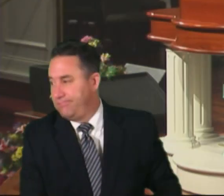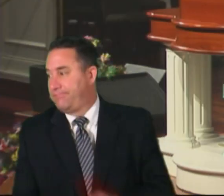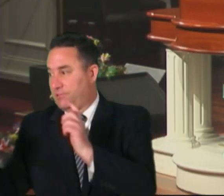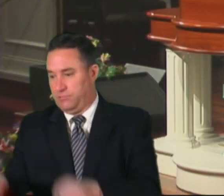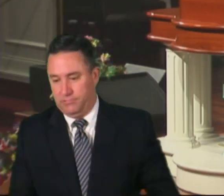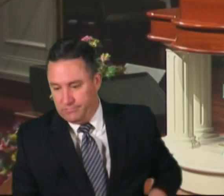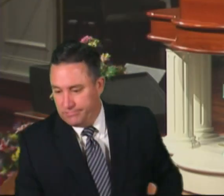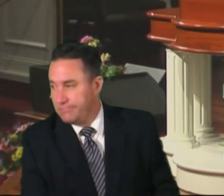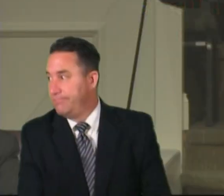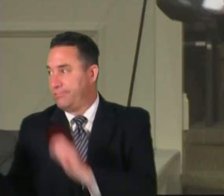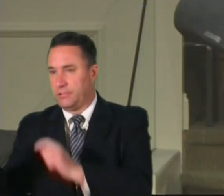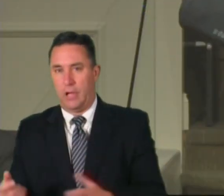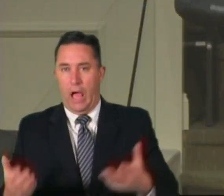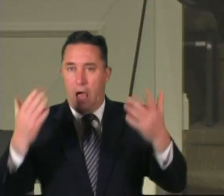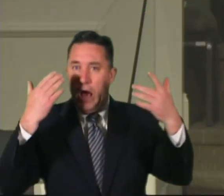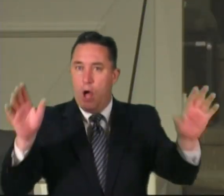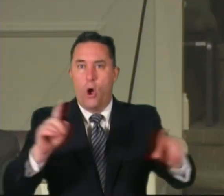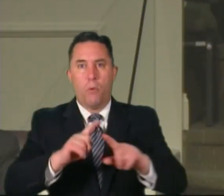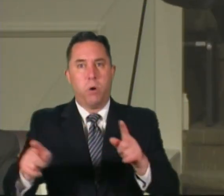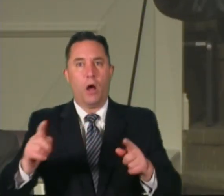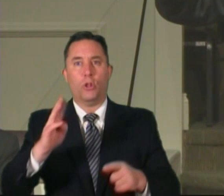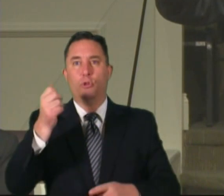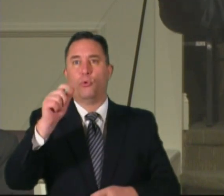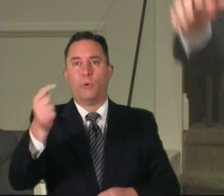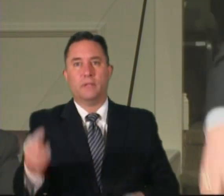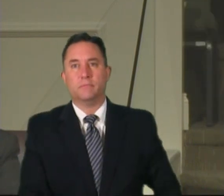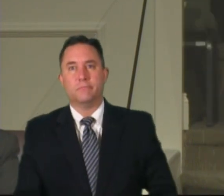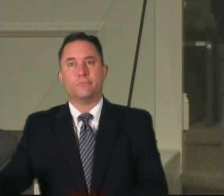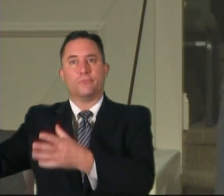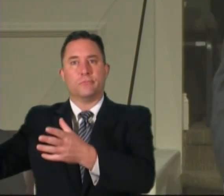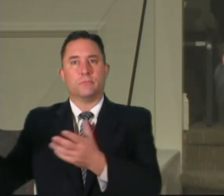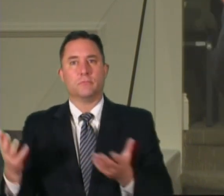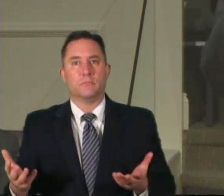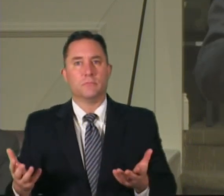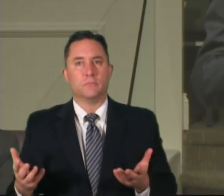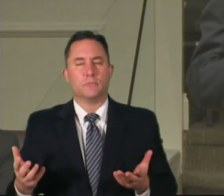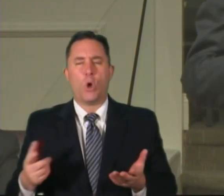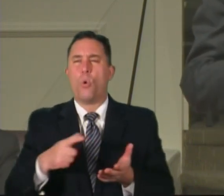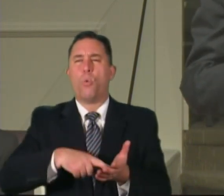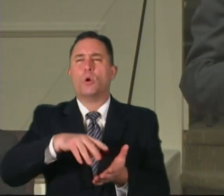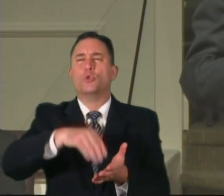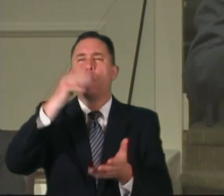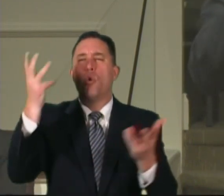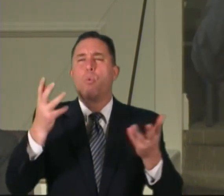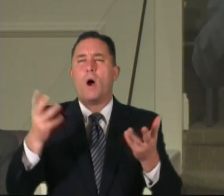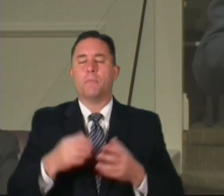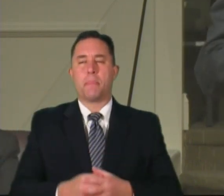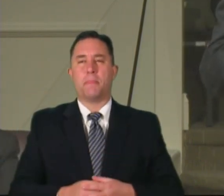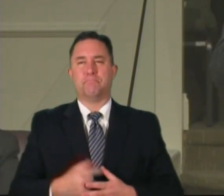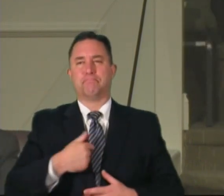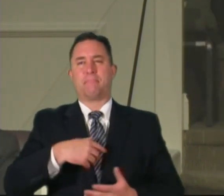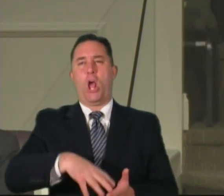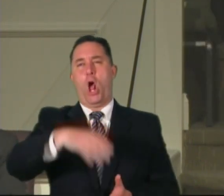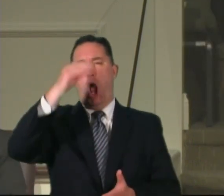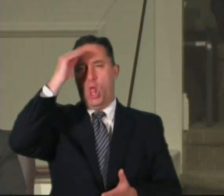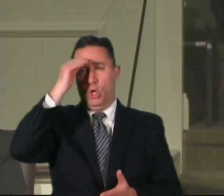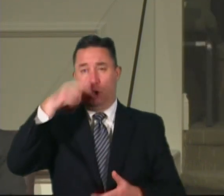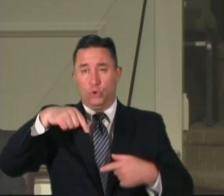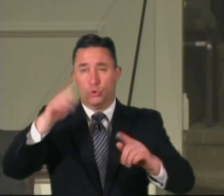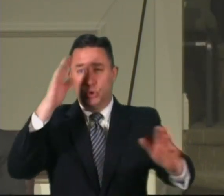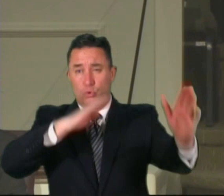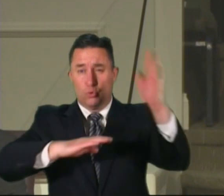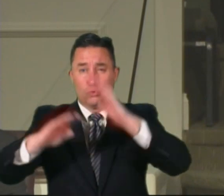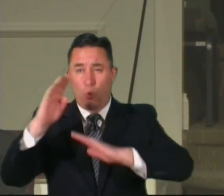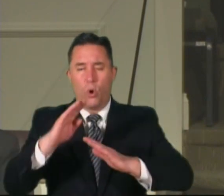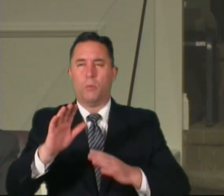in the open seas. But they got rid of the wheat. And I say, Pastor, what do we learn about that? Here's what I learned. In a